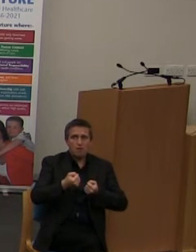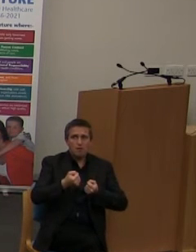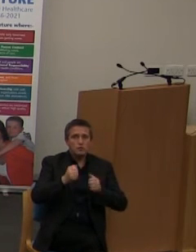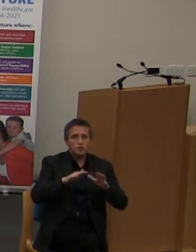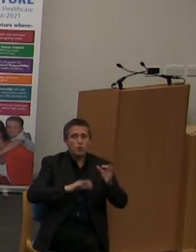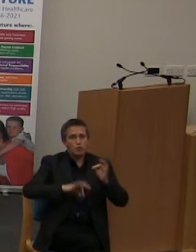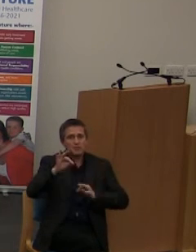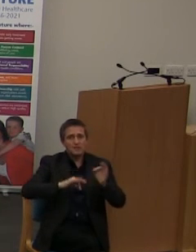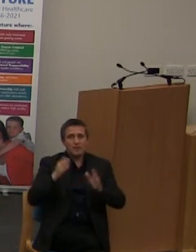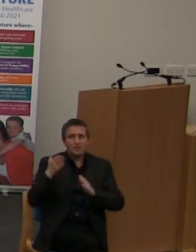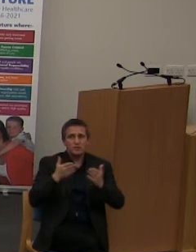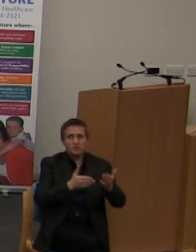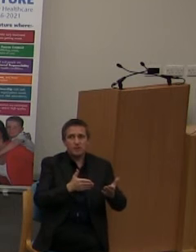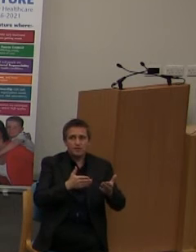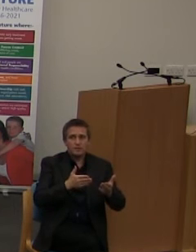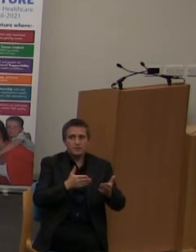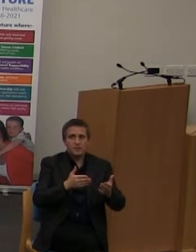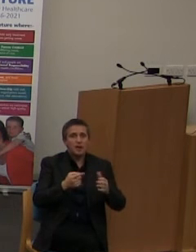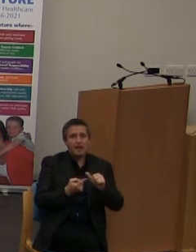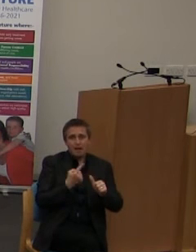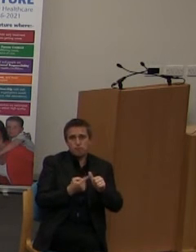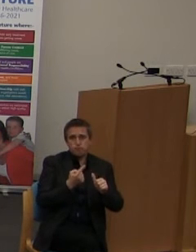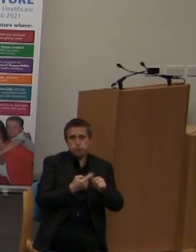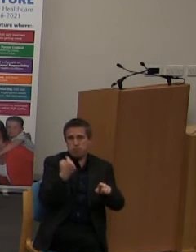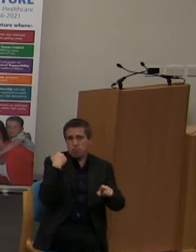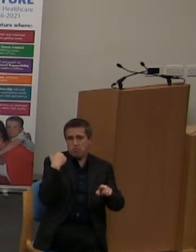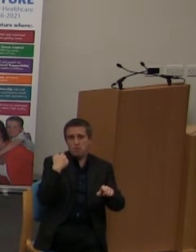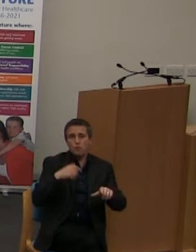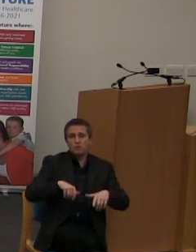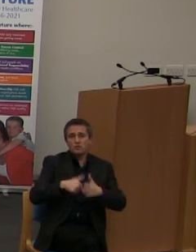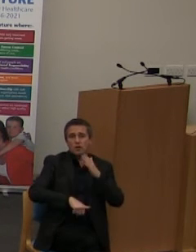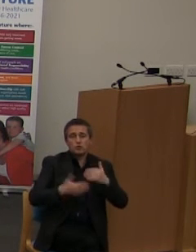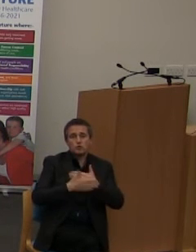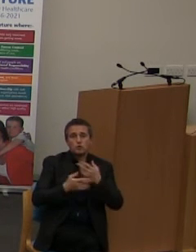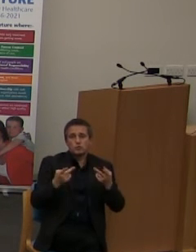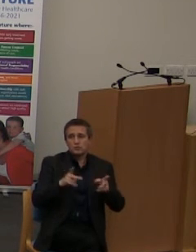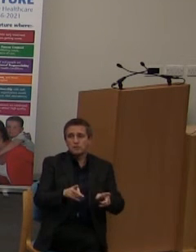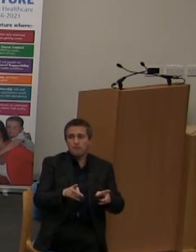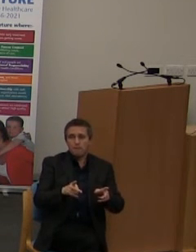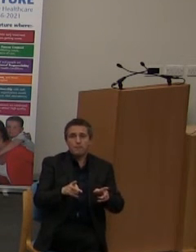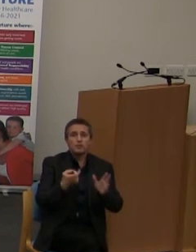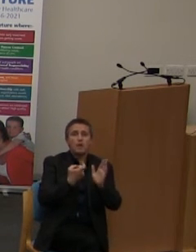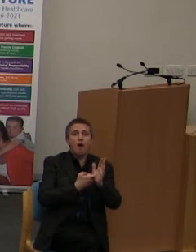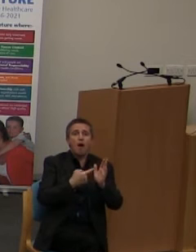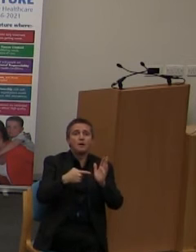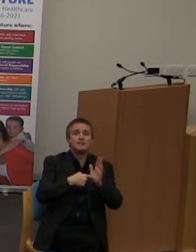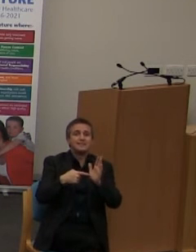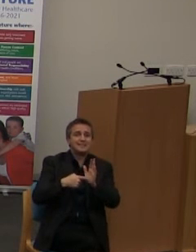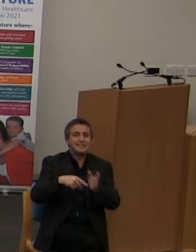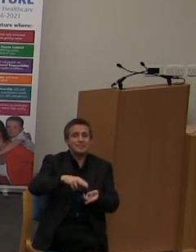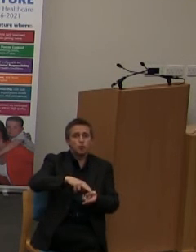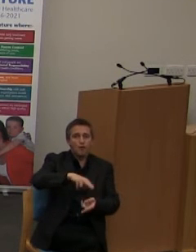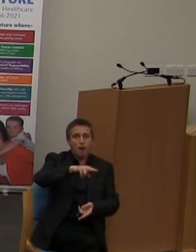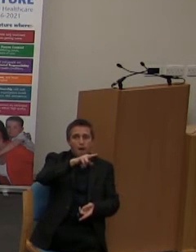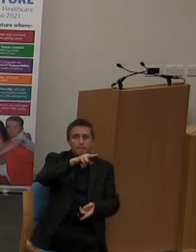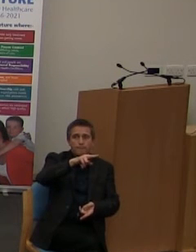redesign of the service, and that actually started in April this year. So the RTT is now going up. You would expect that to go